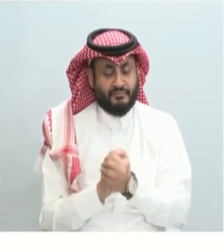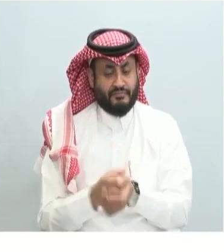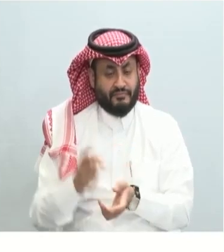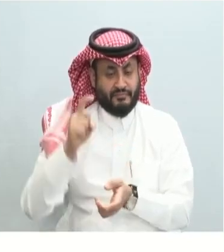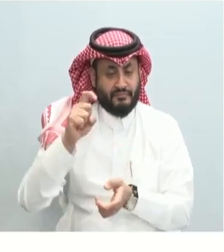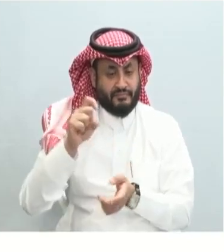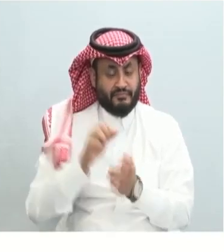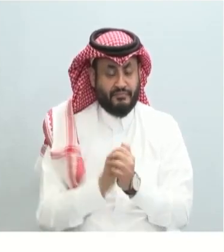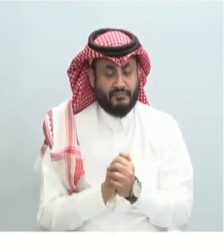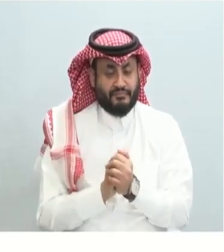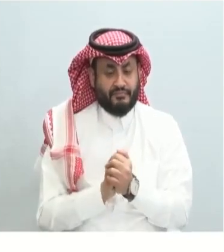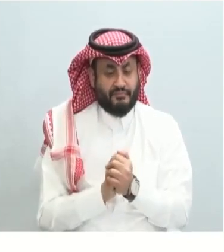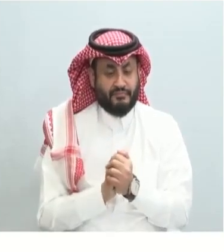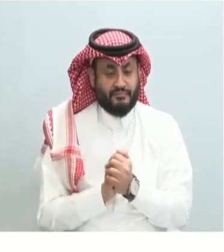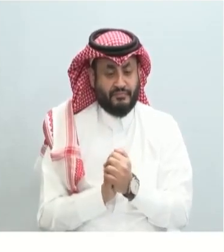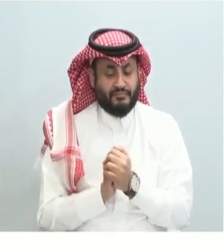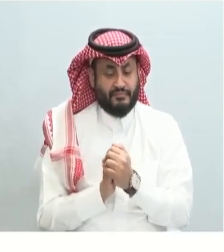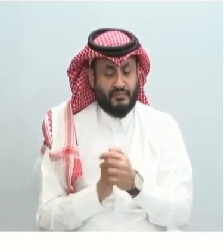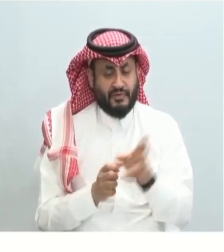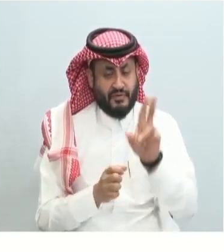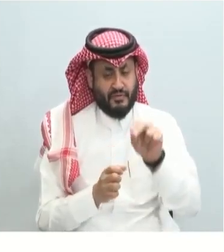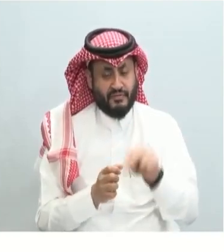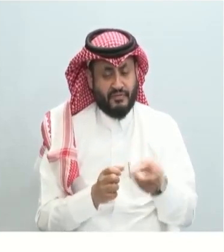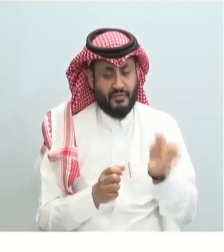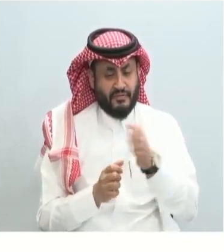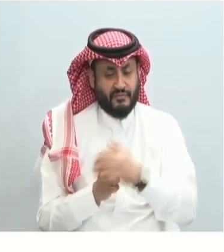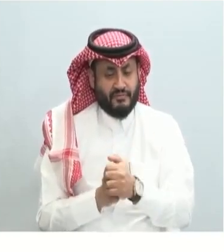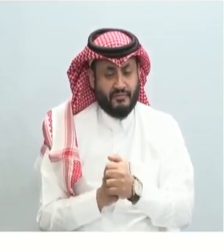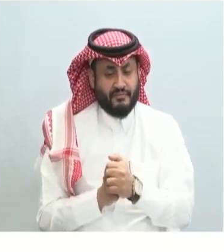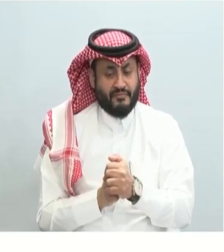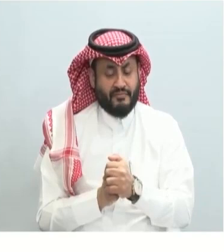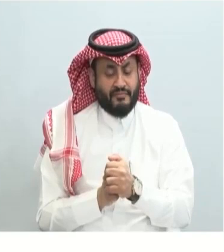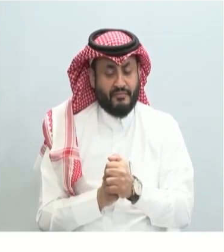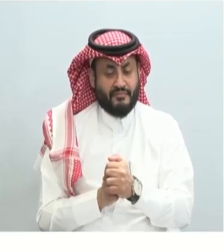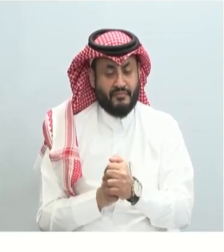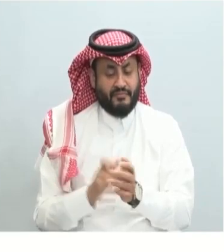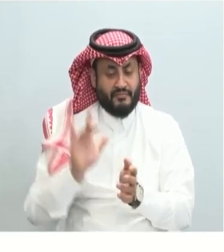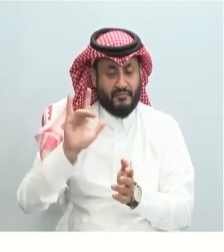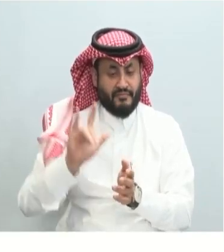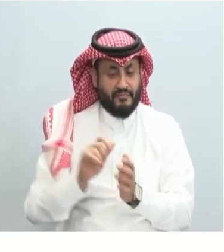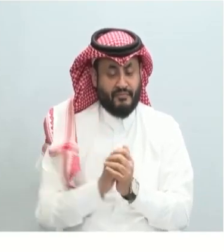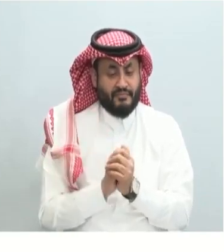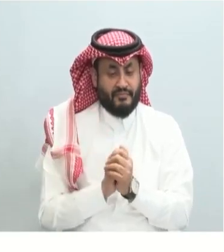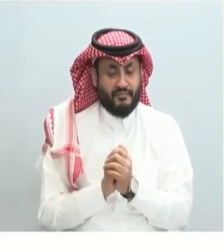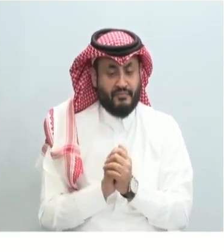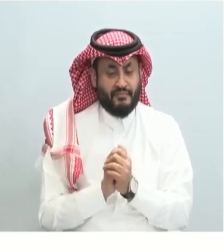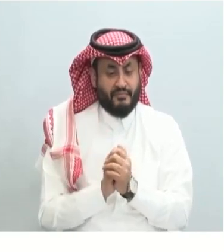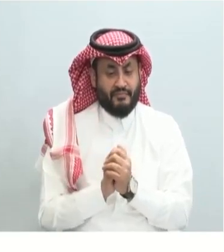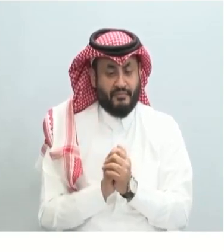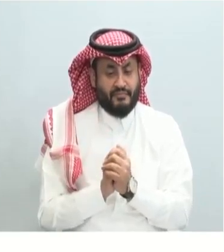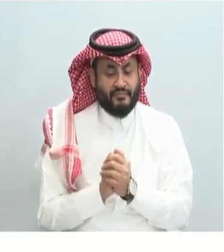and letter X, where we trace letter X and we write it at the end, and also with letter